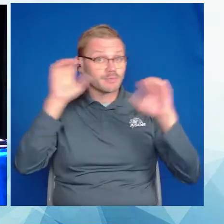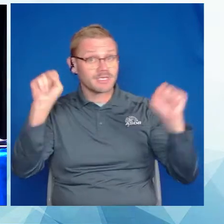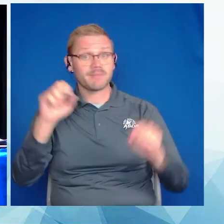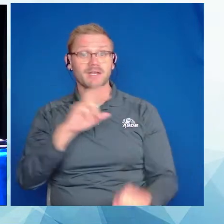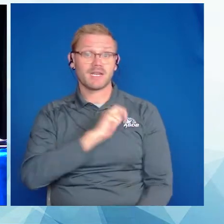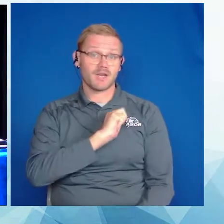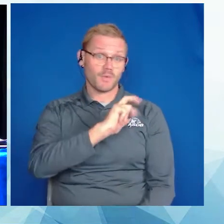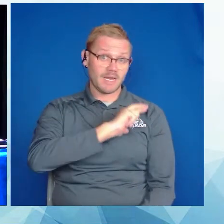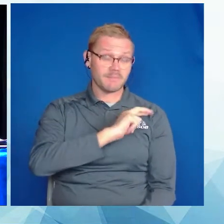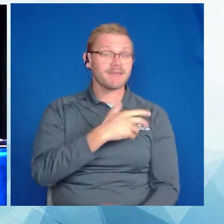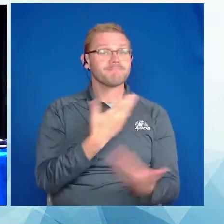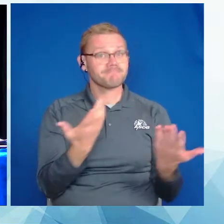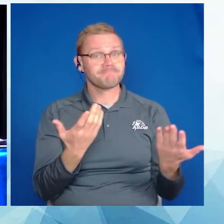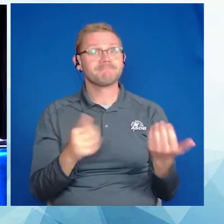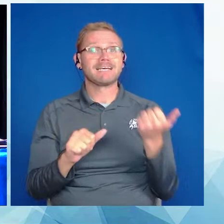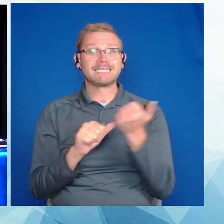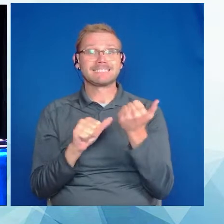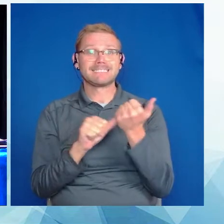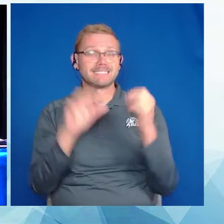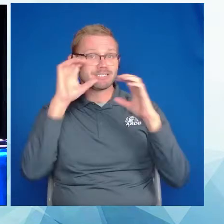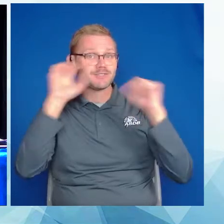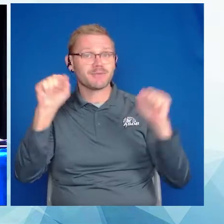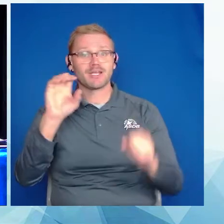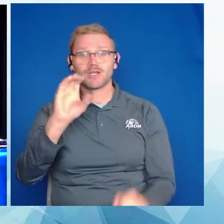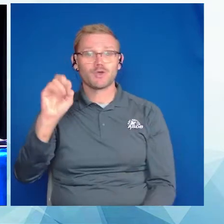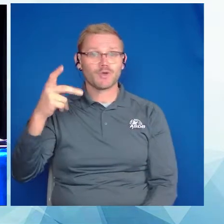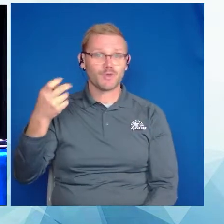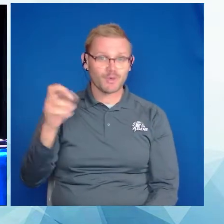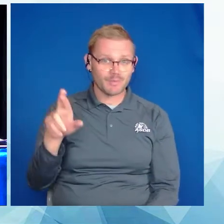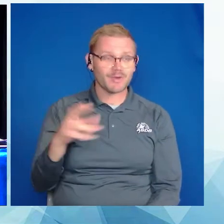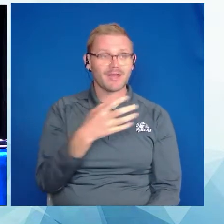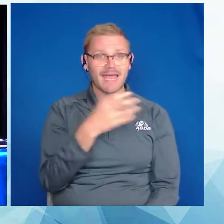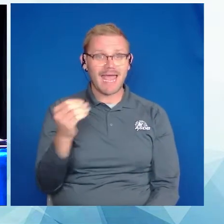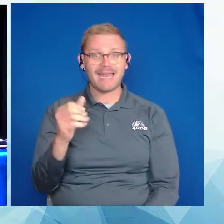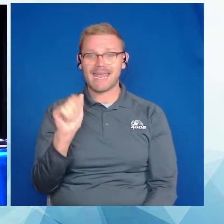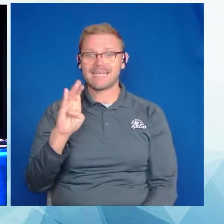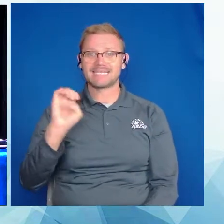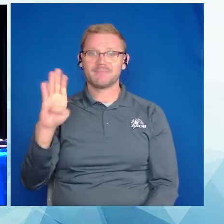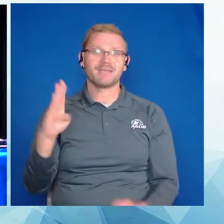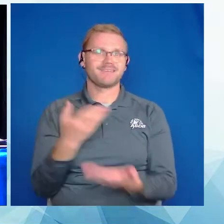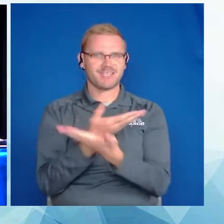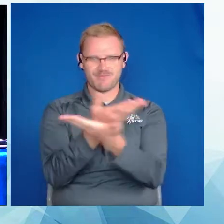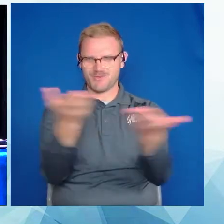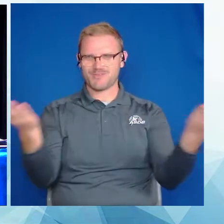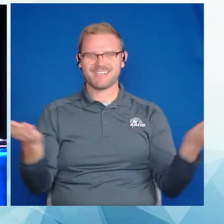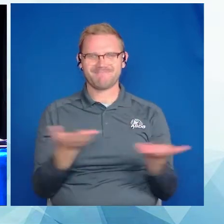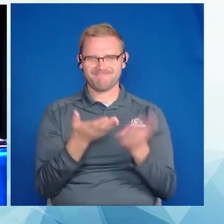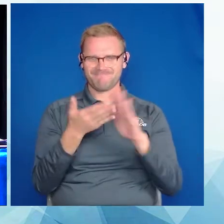Reichman, Assistant Superintendent Cooper, and the ASDB community.